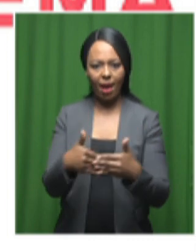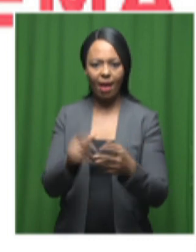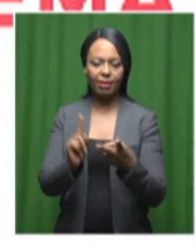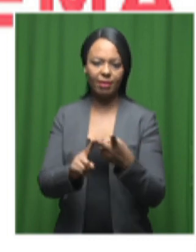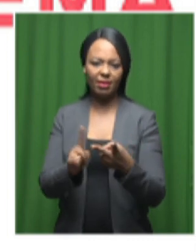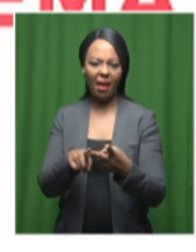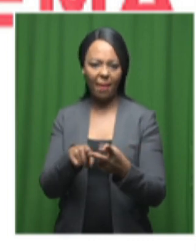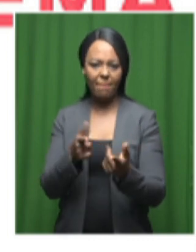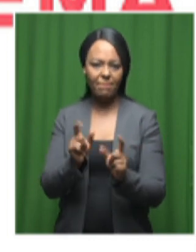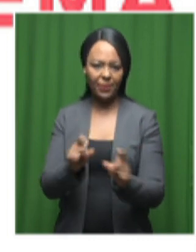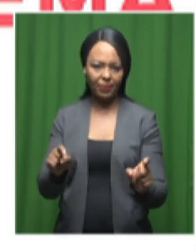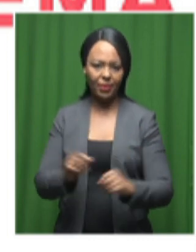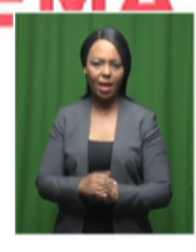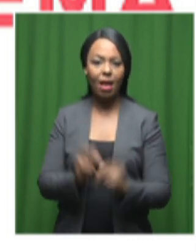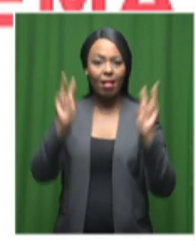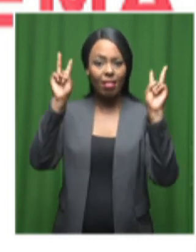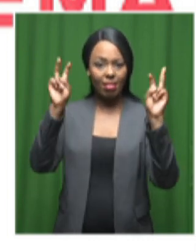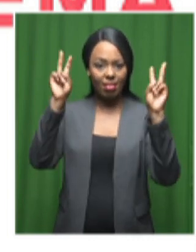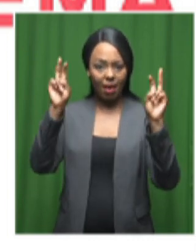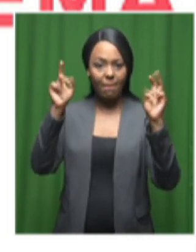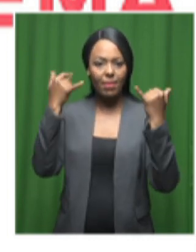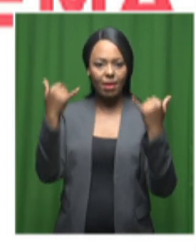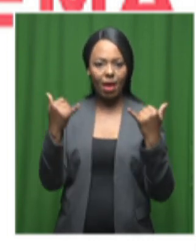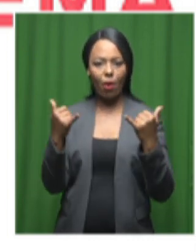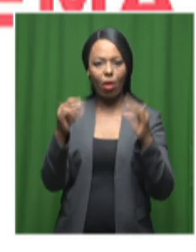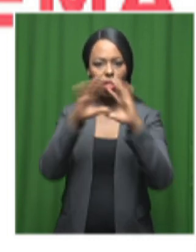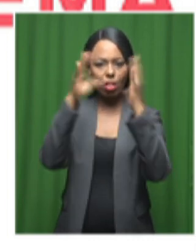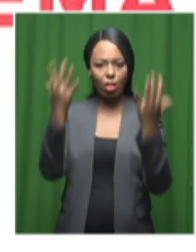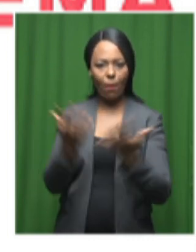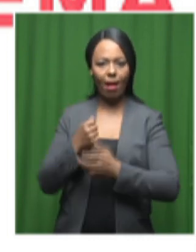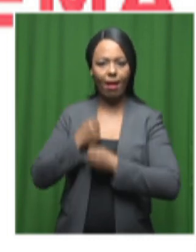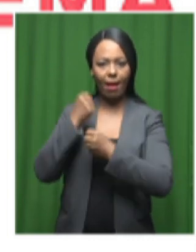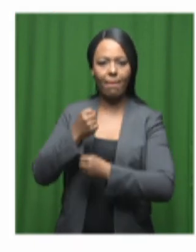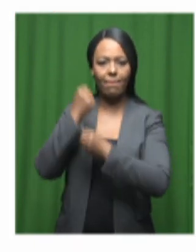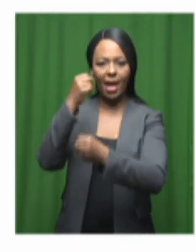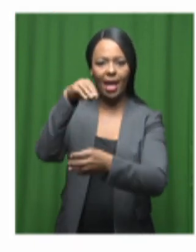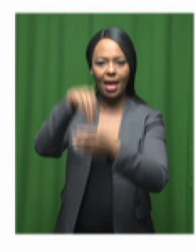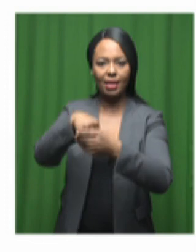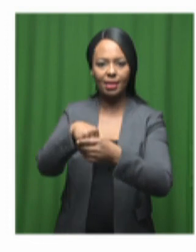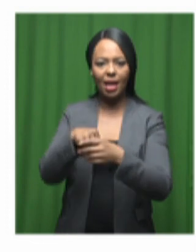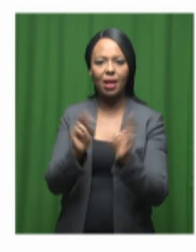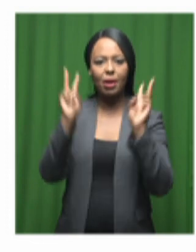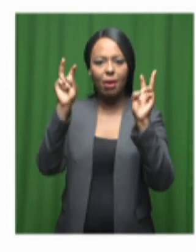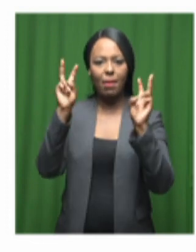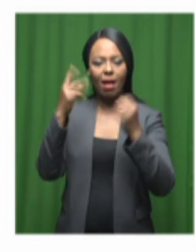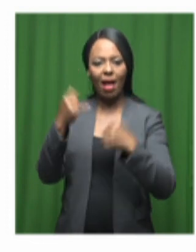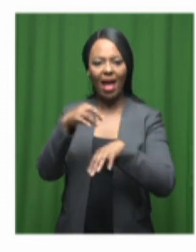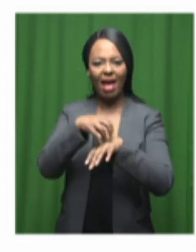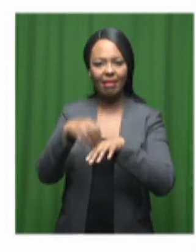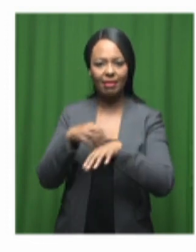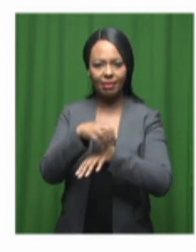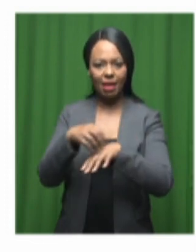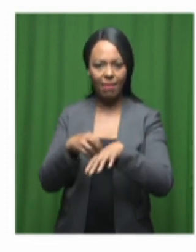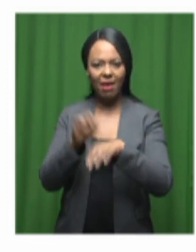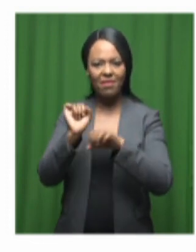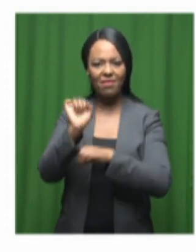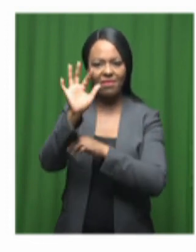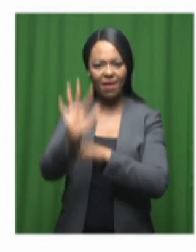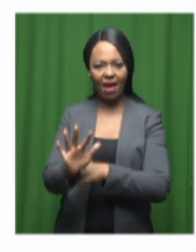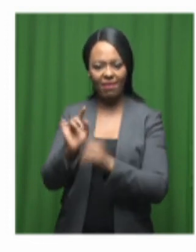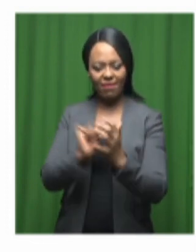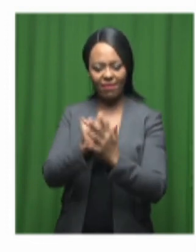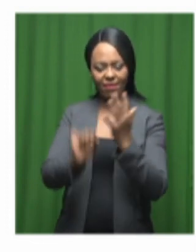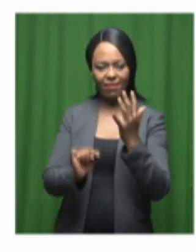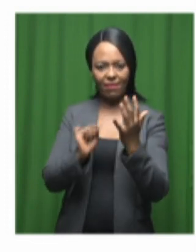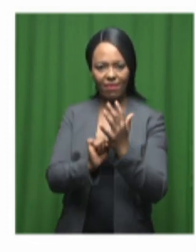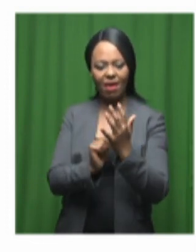theme for this year's global campaign is Inside Atopic Eczema, and it looks at the 5 major burdens of the